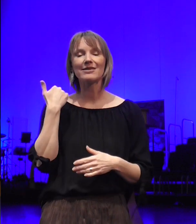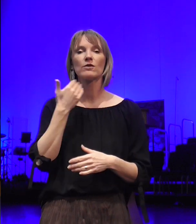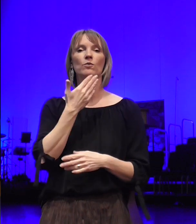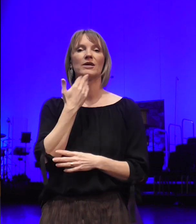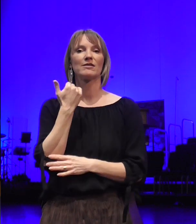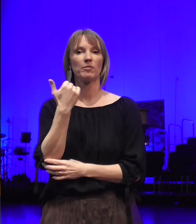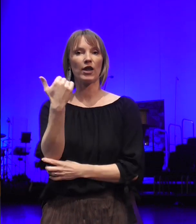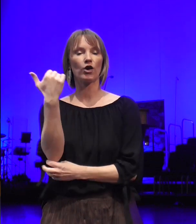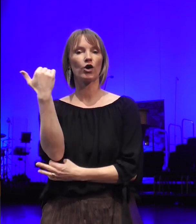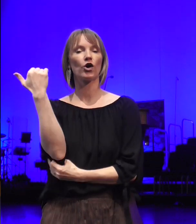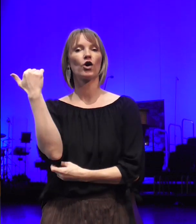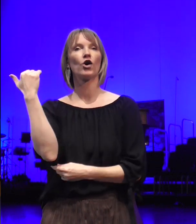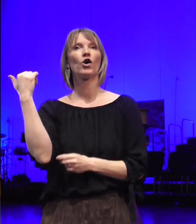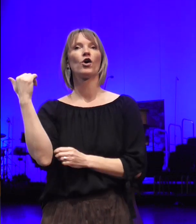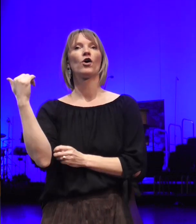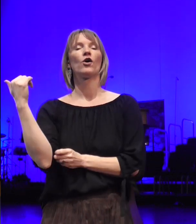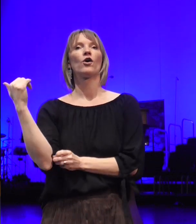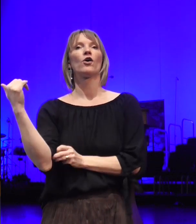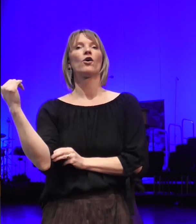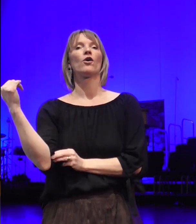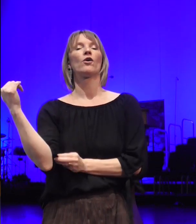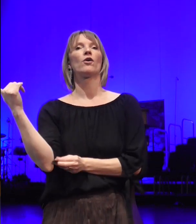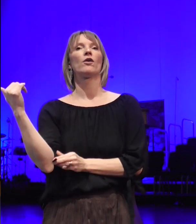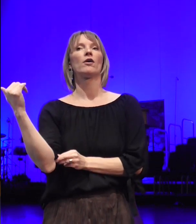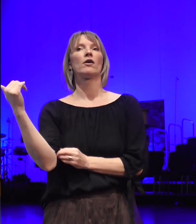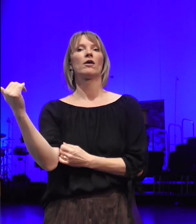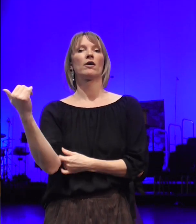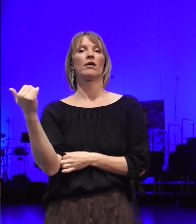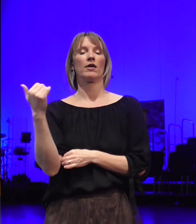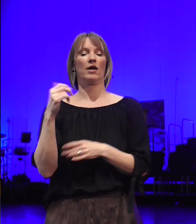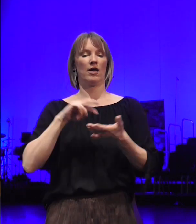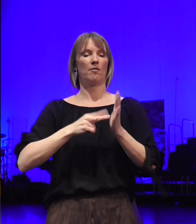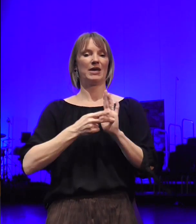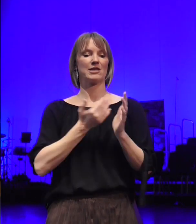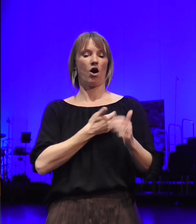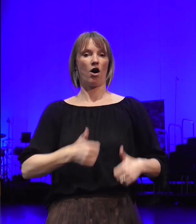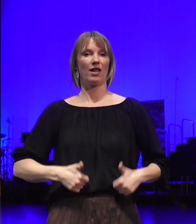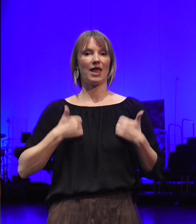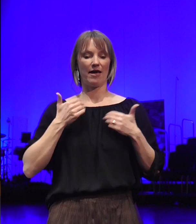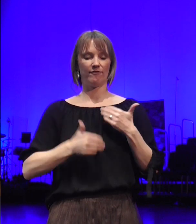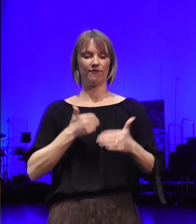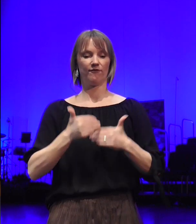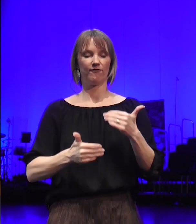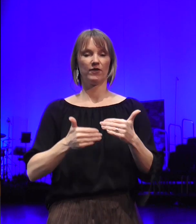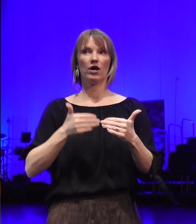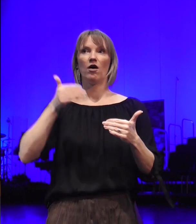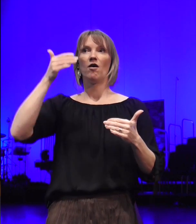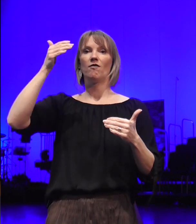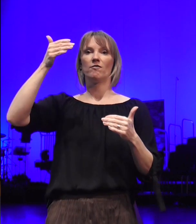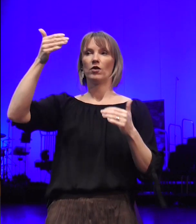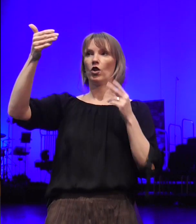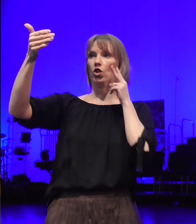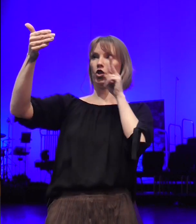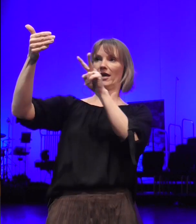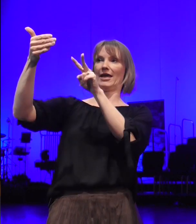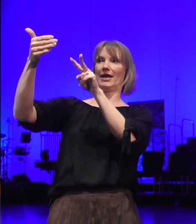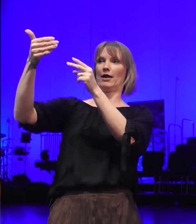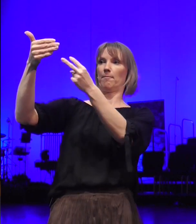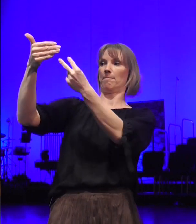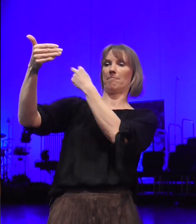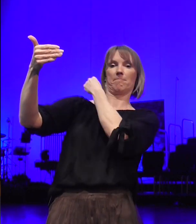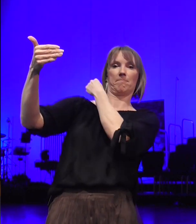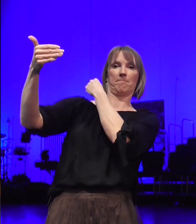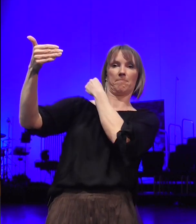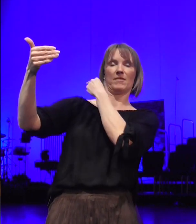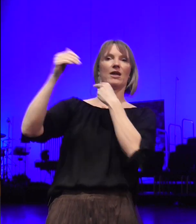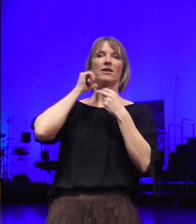better, we are driving our life with our eyes in the rearview mirror, and we're not present in the now moment. And what I